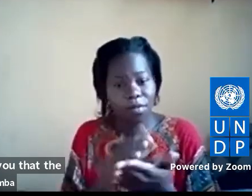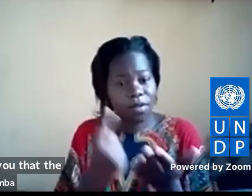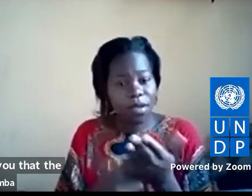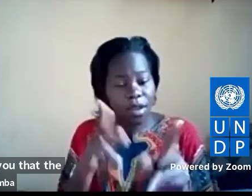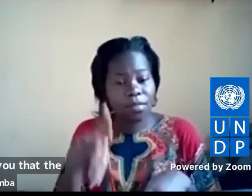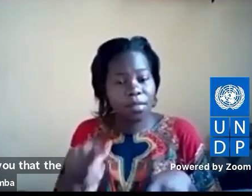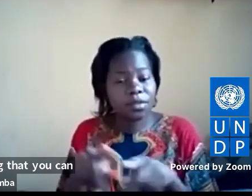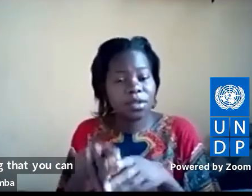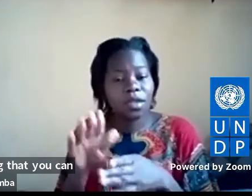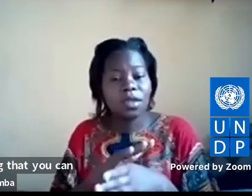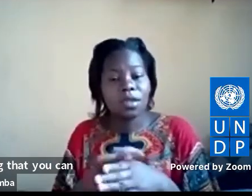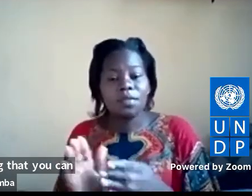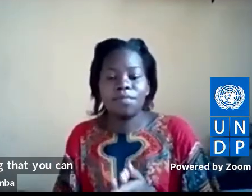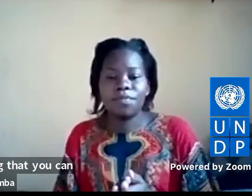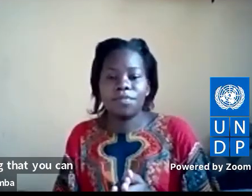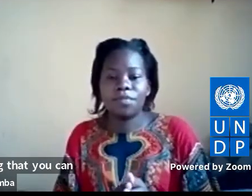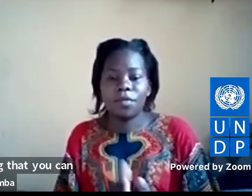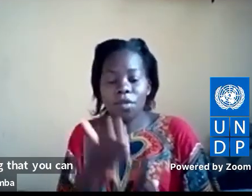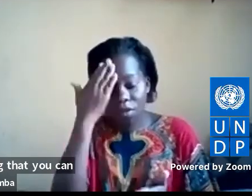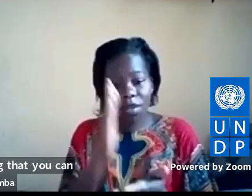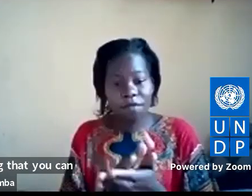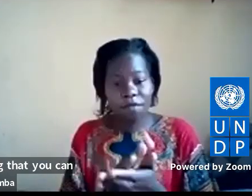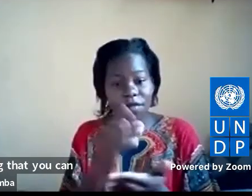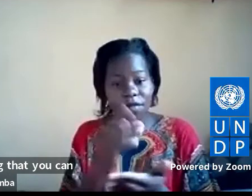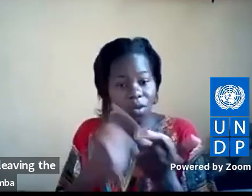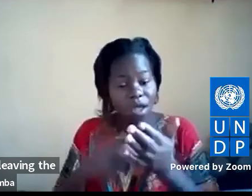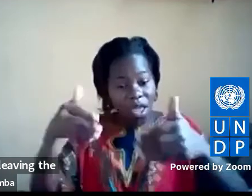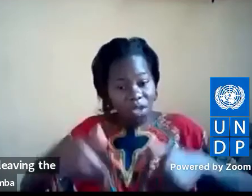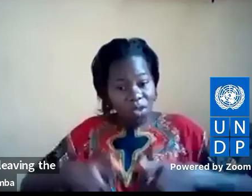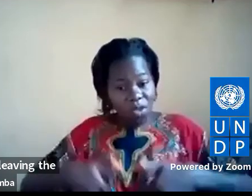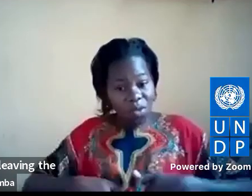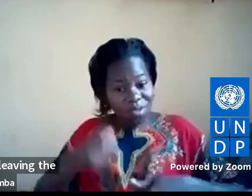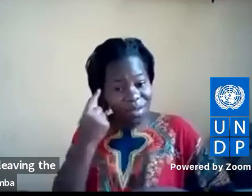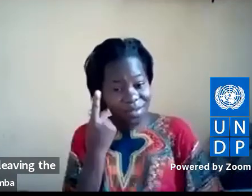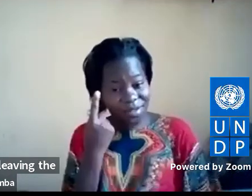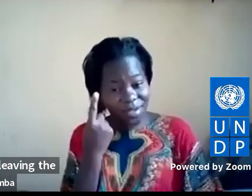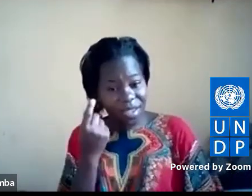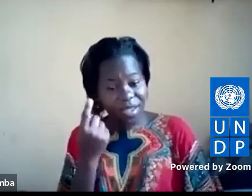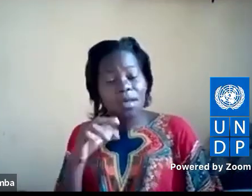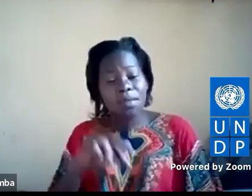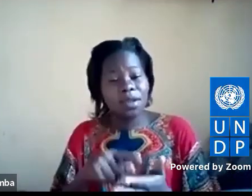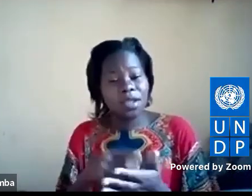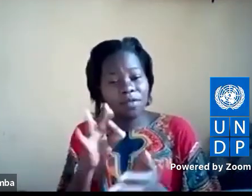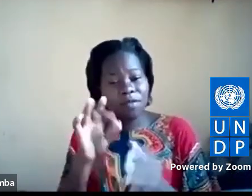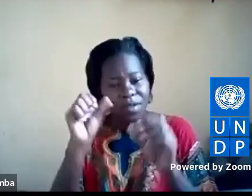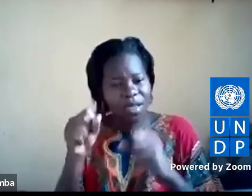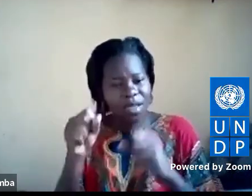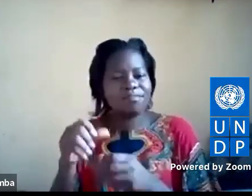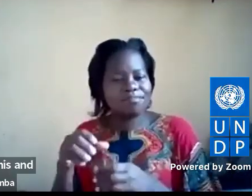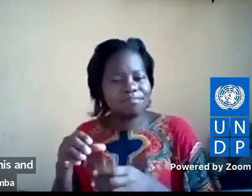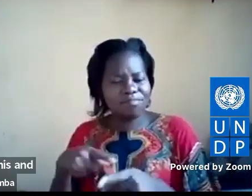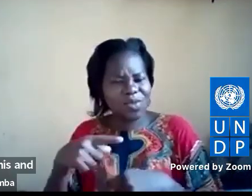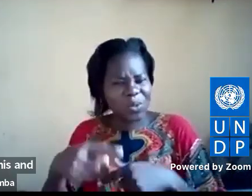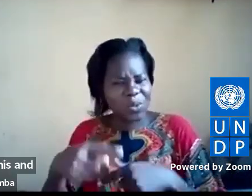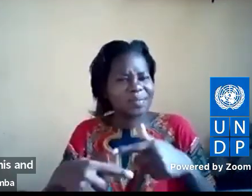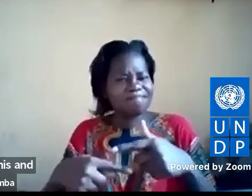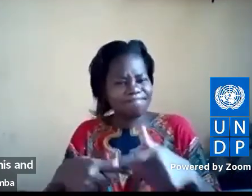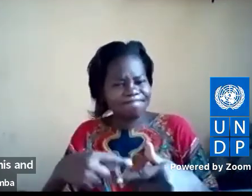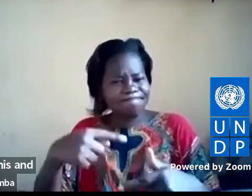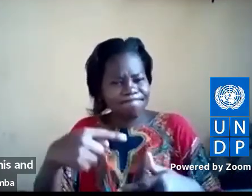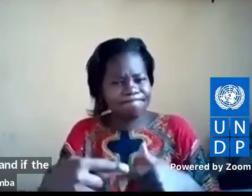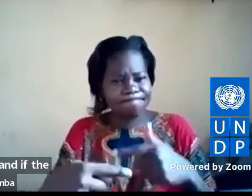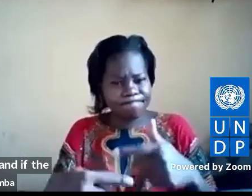in the Ugandan youth. You understand? So if we can push this, and if the businesses can also understand that this is important,